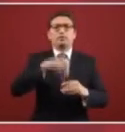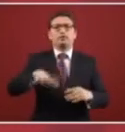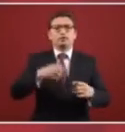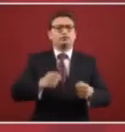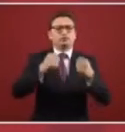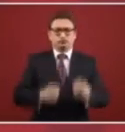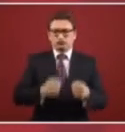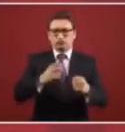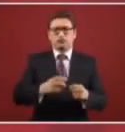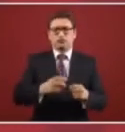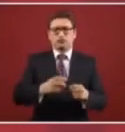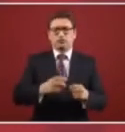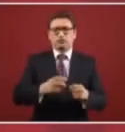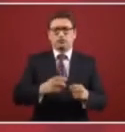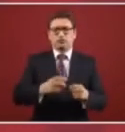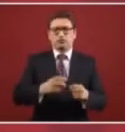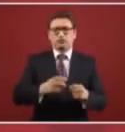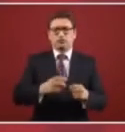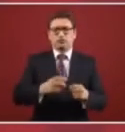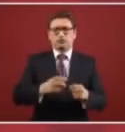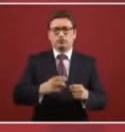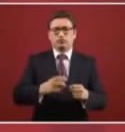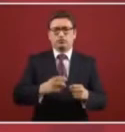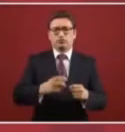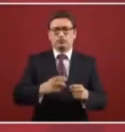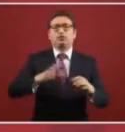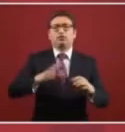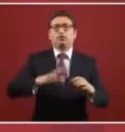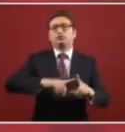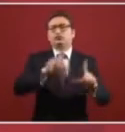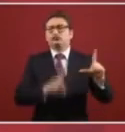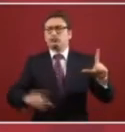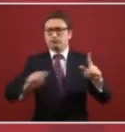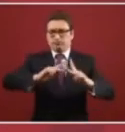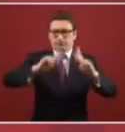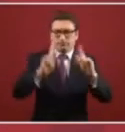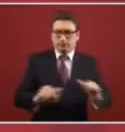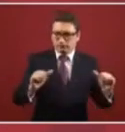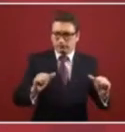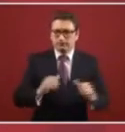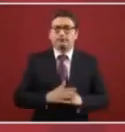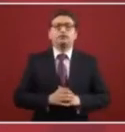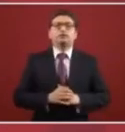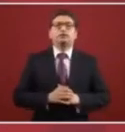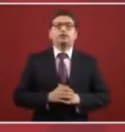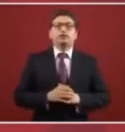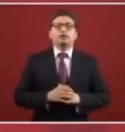paz. In order to guarantee peace. Repito,